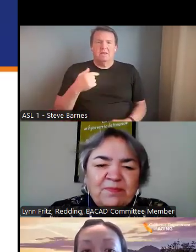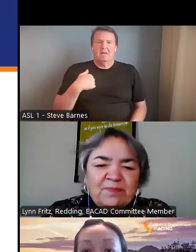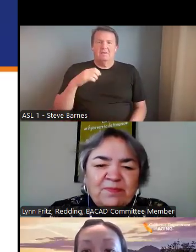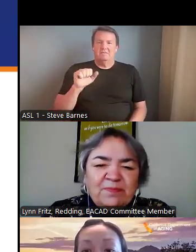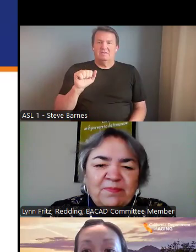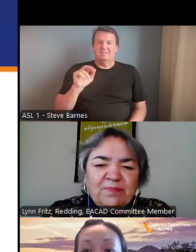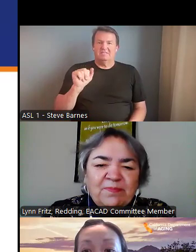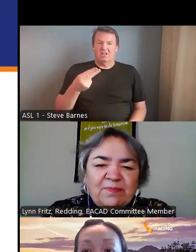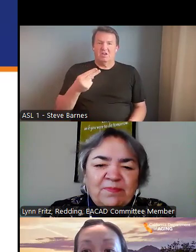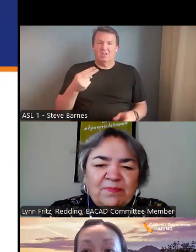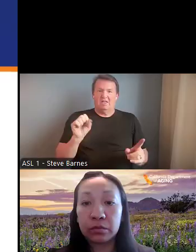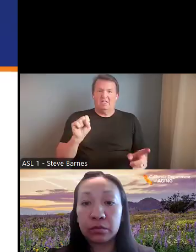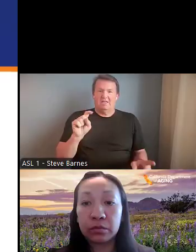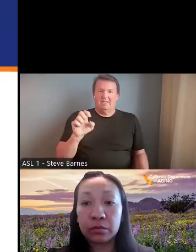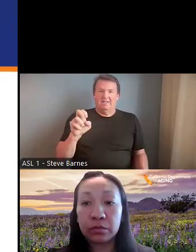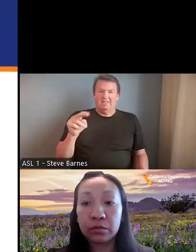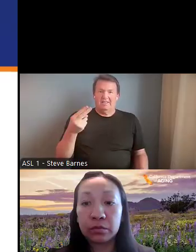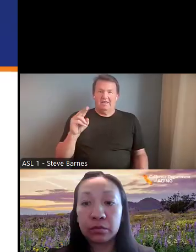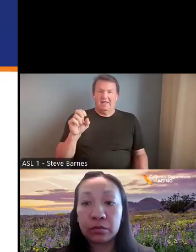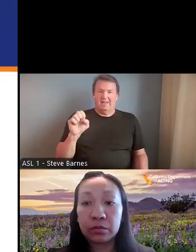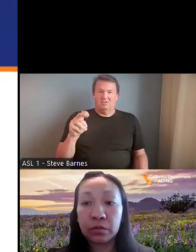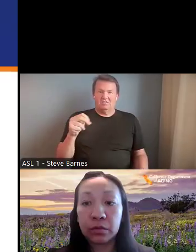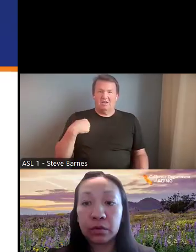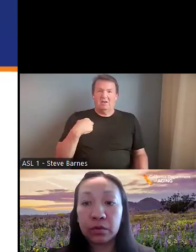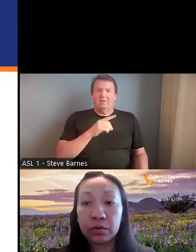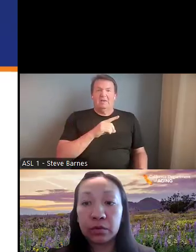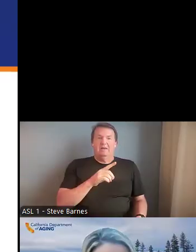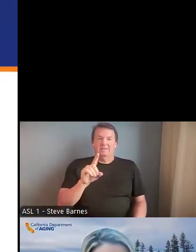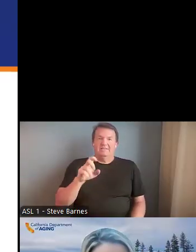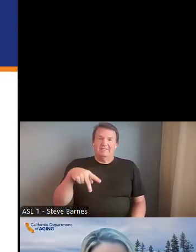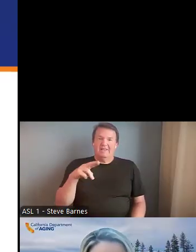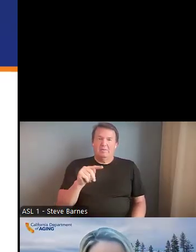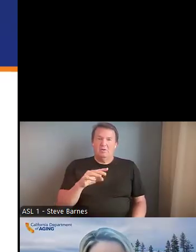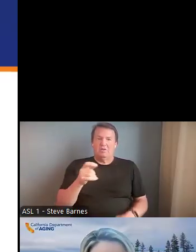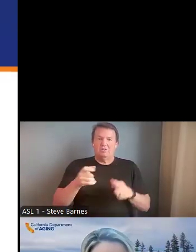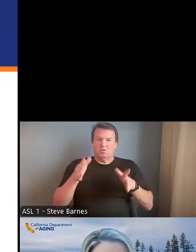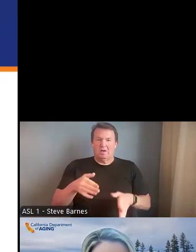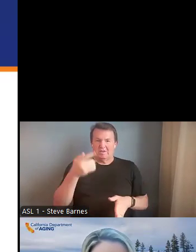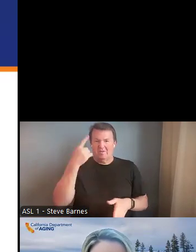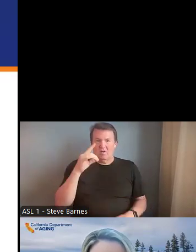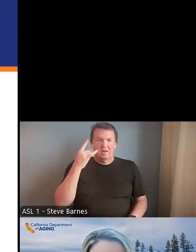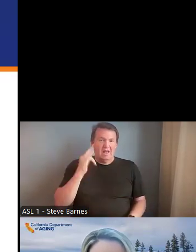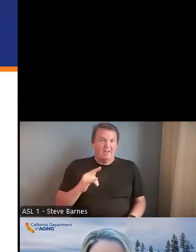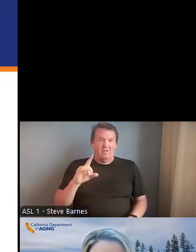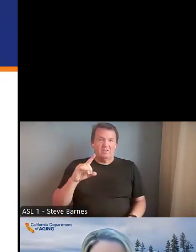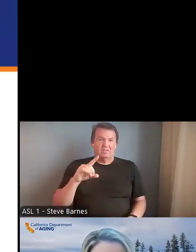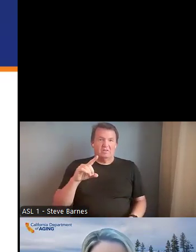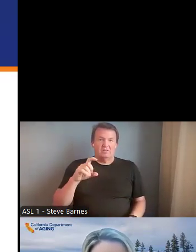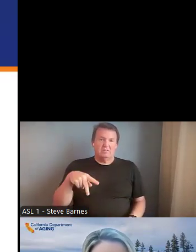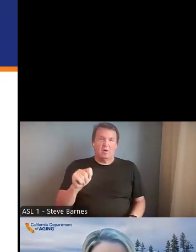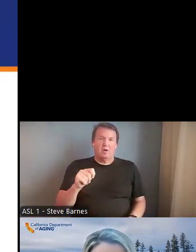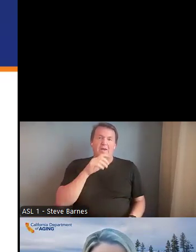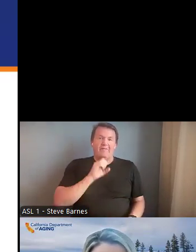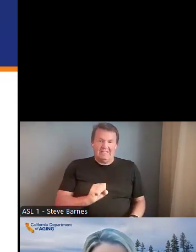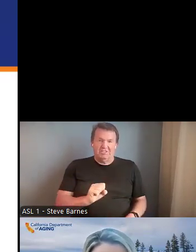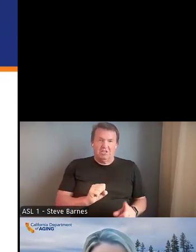Deputy Director of the Division of Policy Research and Engagement at the Department of Aging. I'm so happy